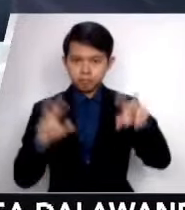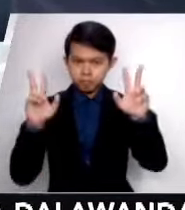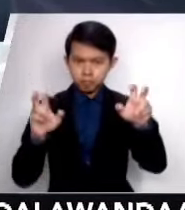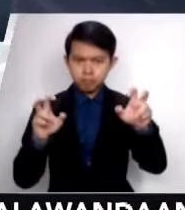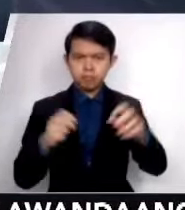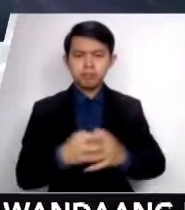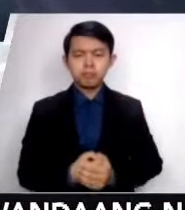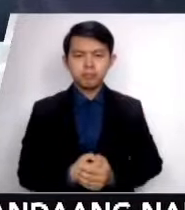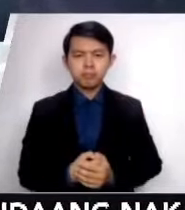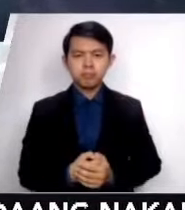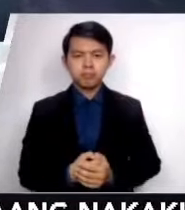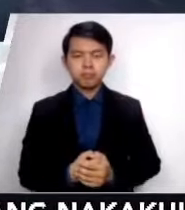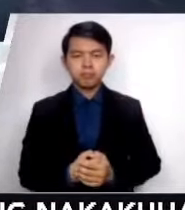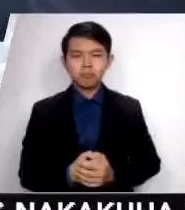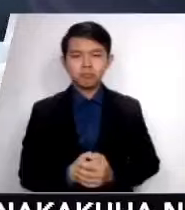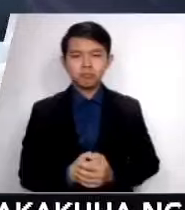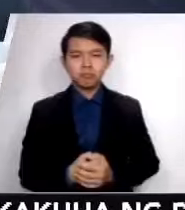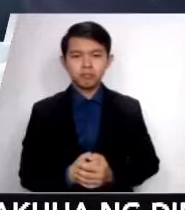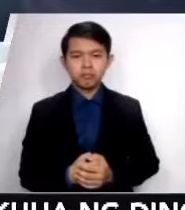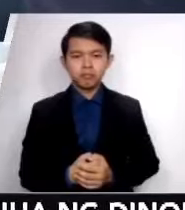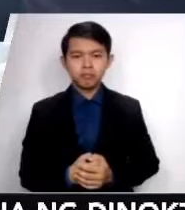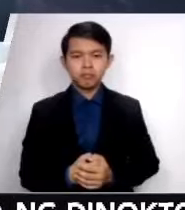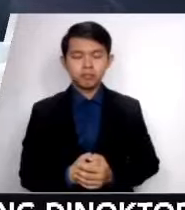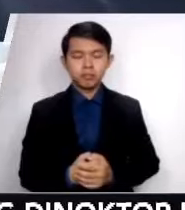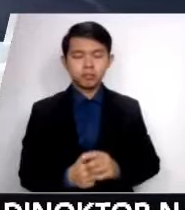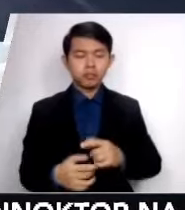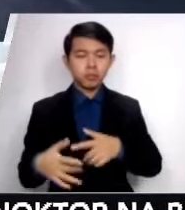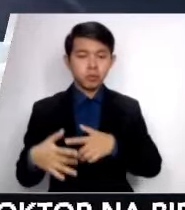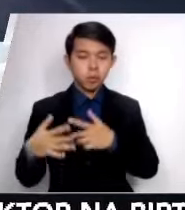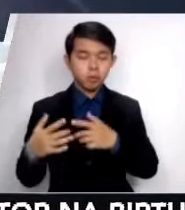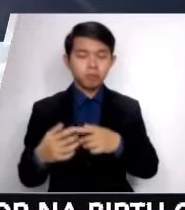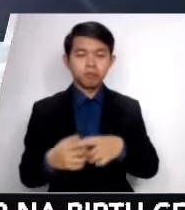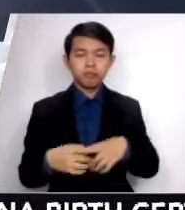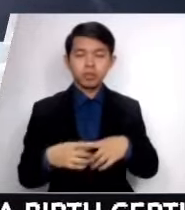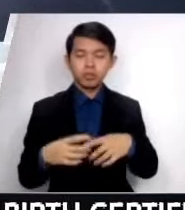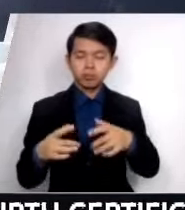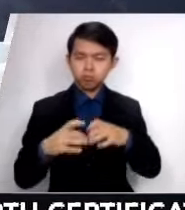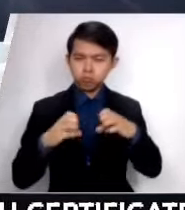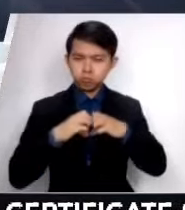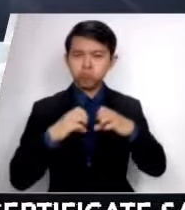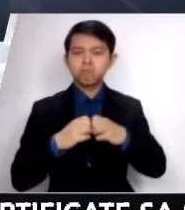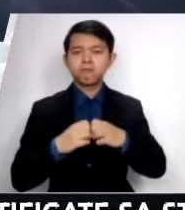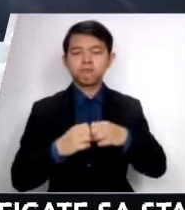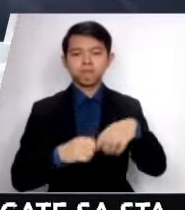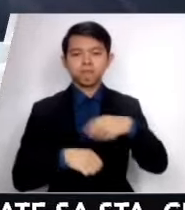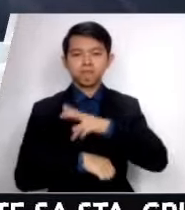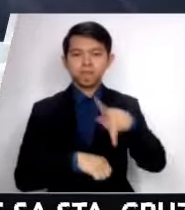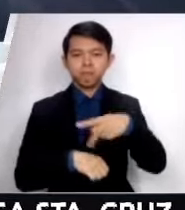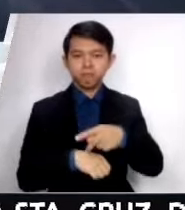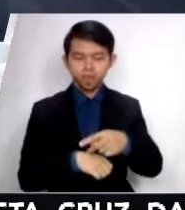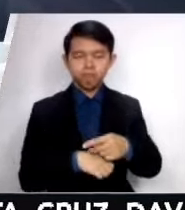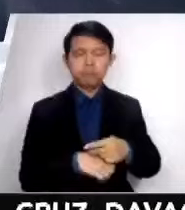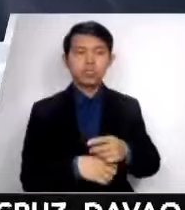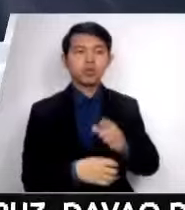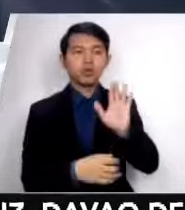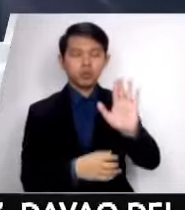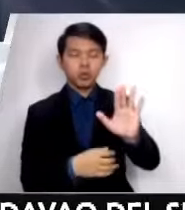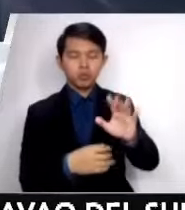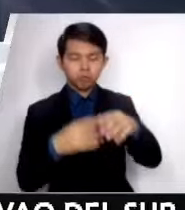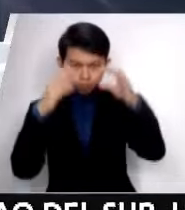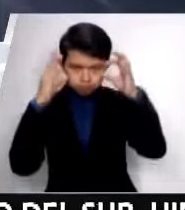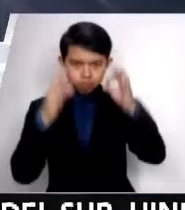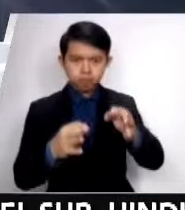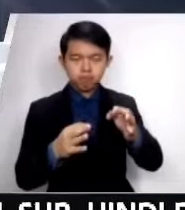Pilipino. Through your dedication and passion, you have brought Japan into the hearts of